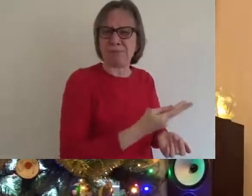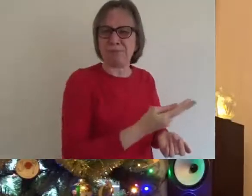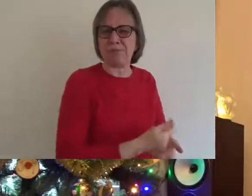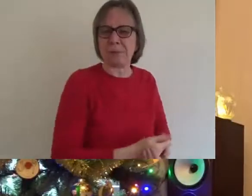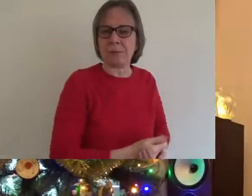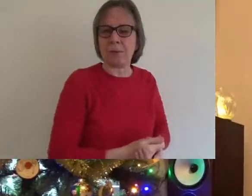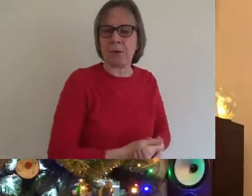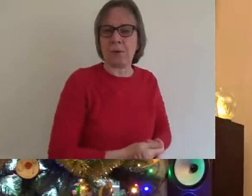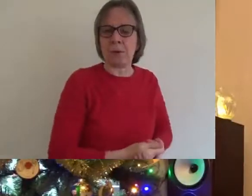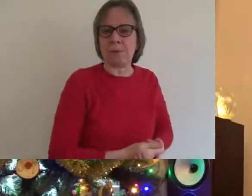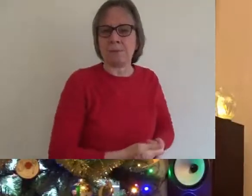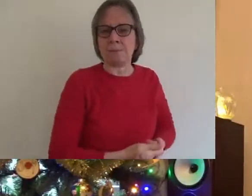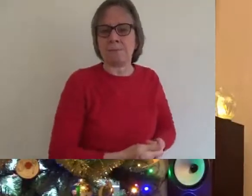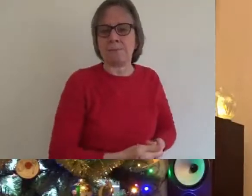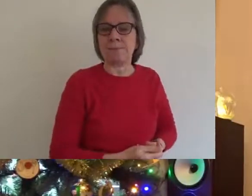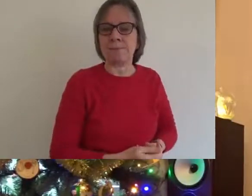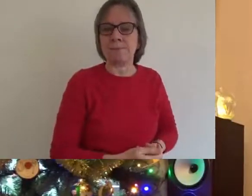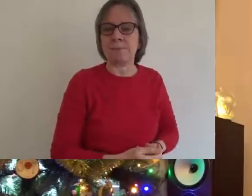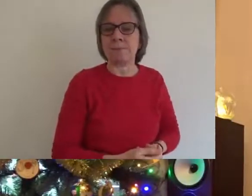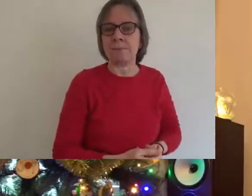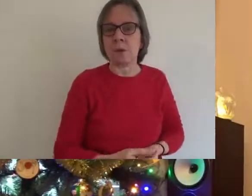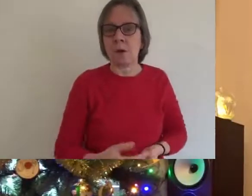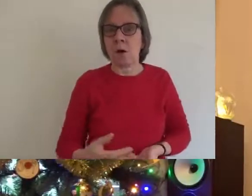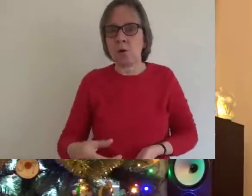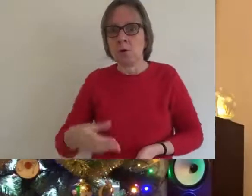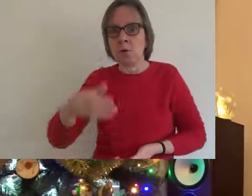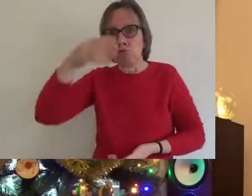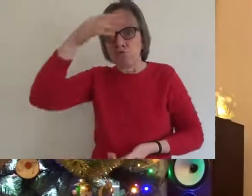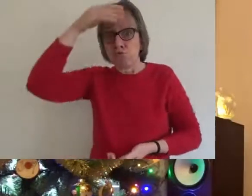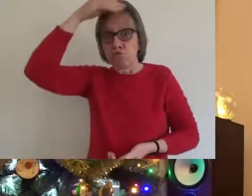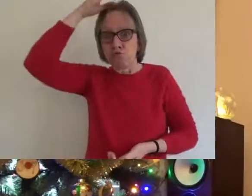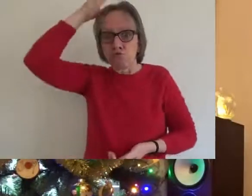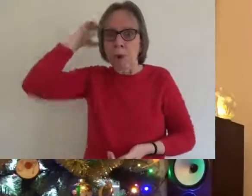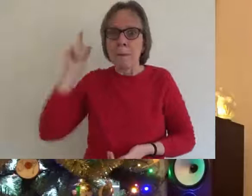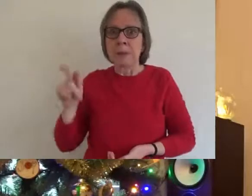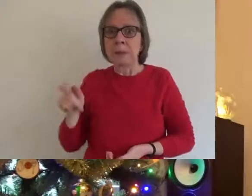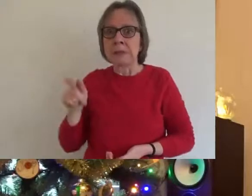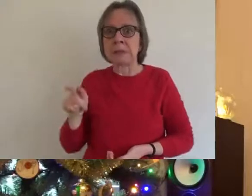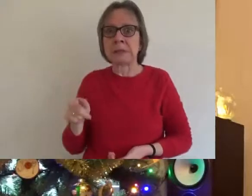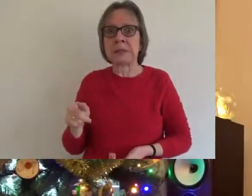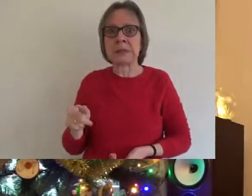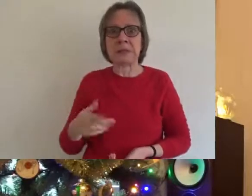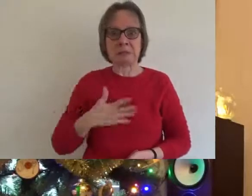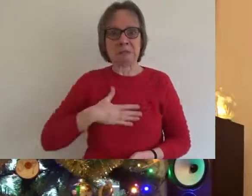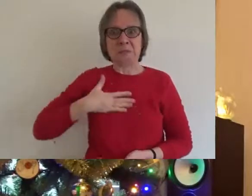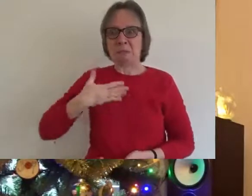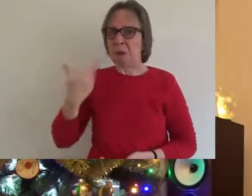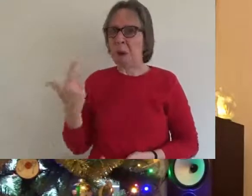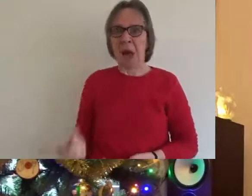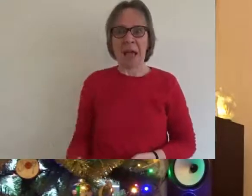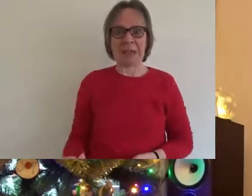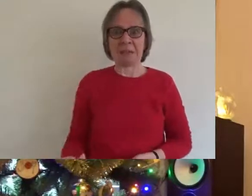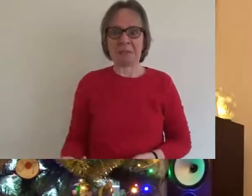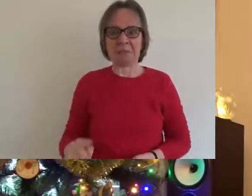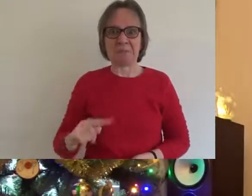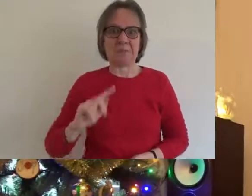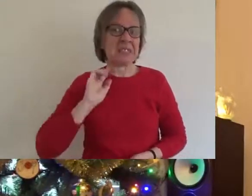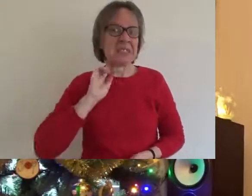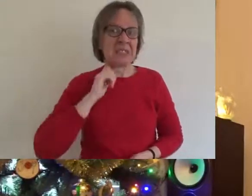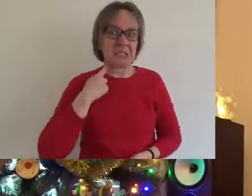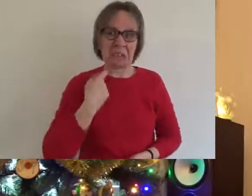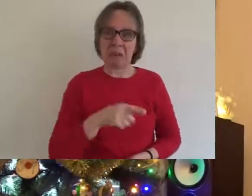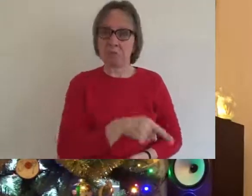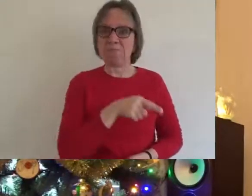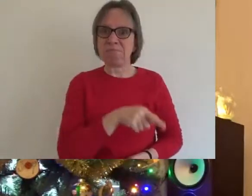wasn't it? It's said that when the Romans found out what she was doing, even though she was such a young girl,